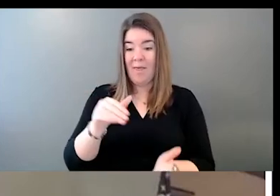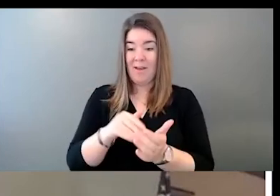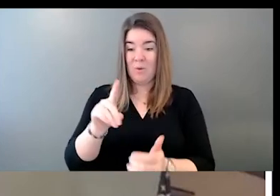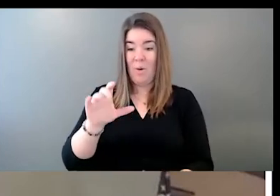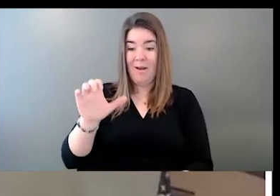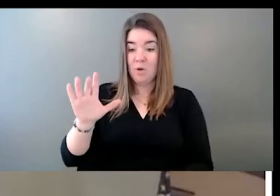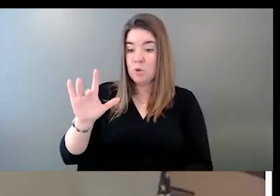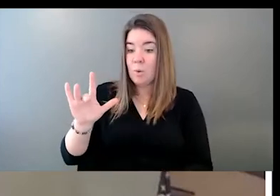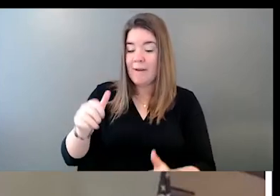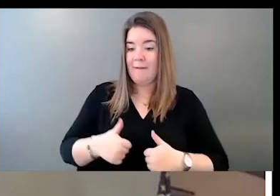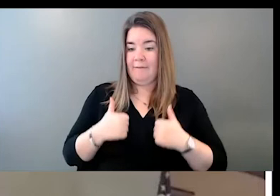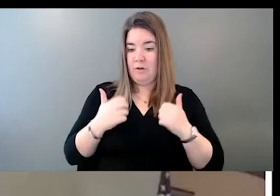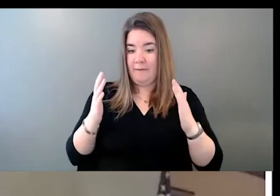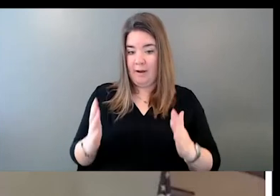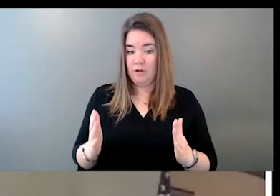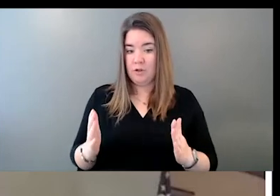1,125 survivors,